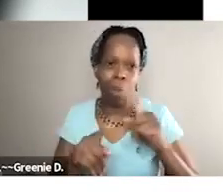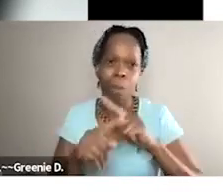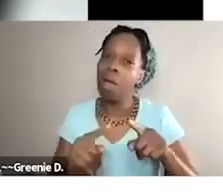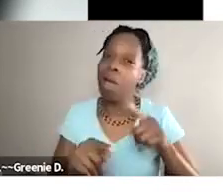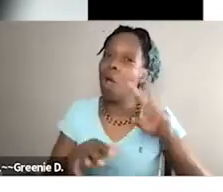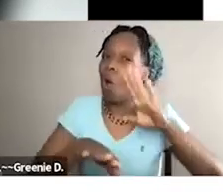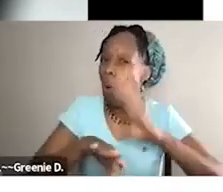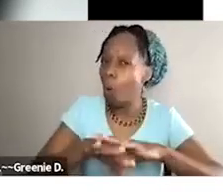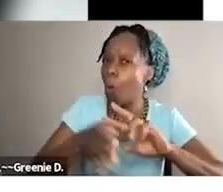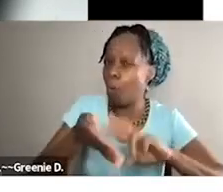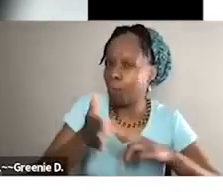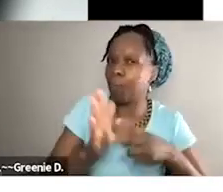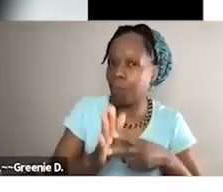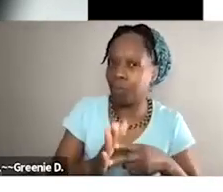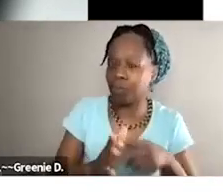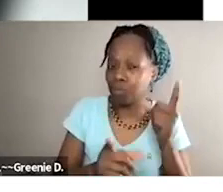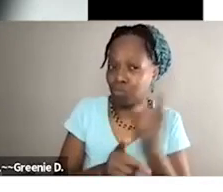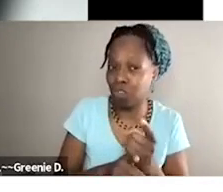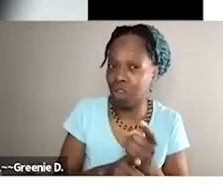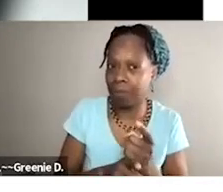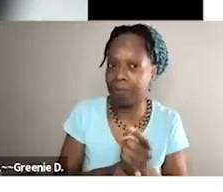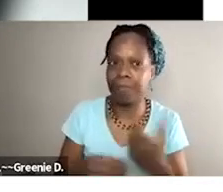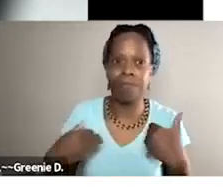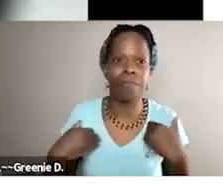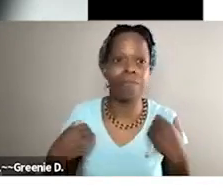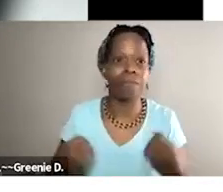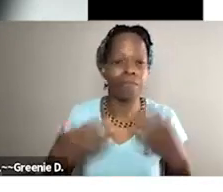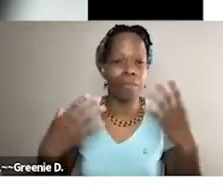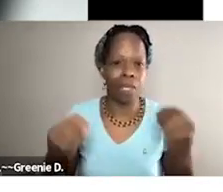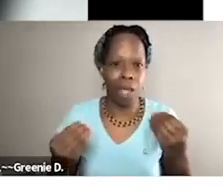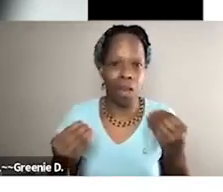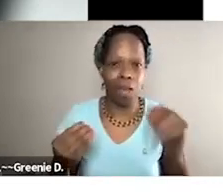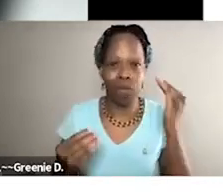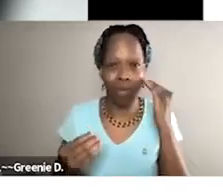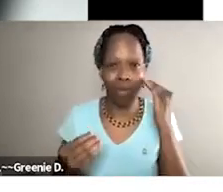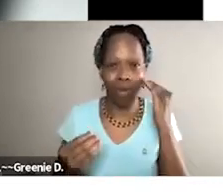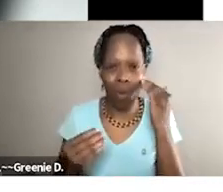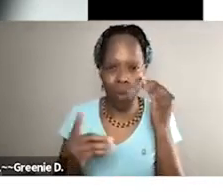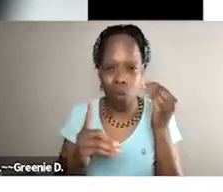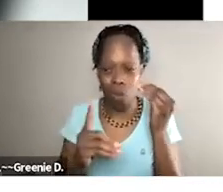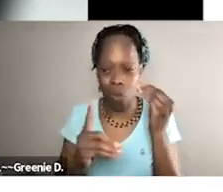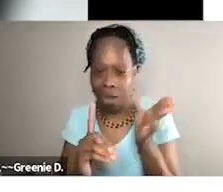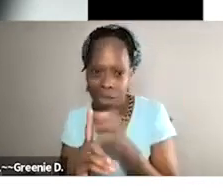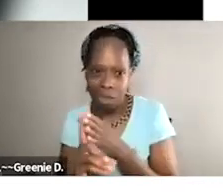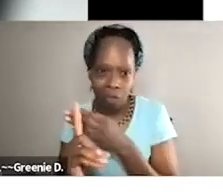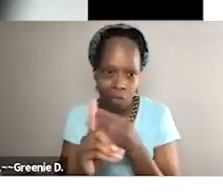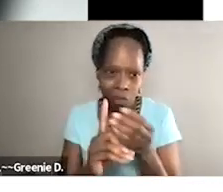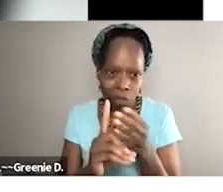that. We have a lot of sway in what children experience as adults,